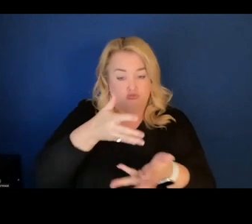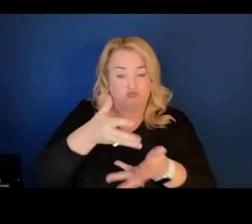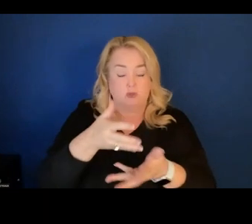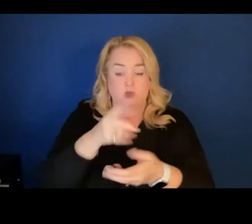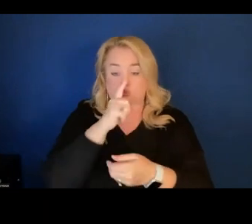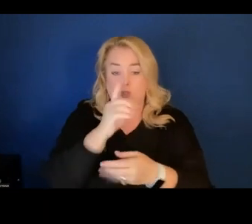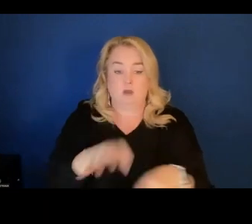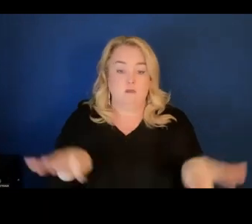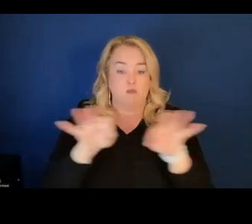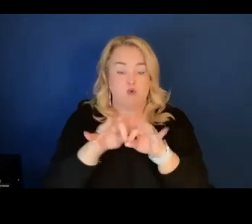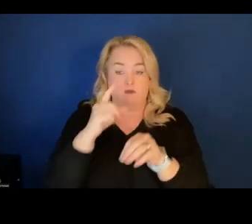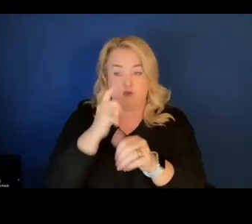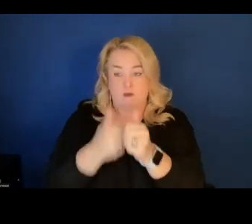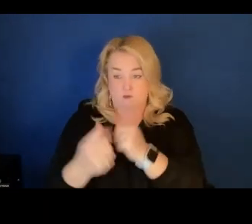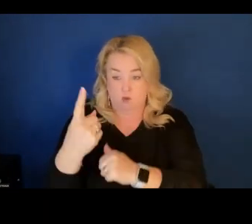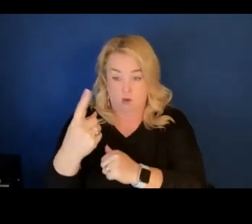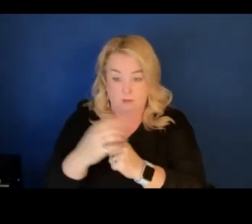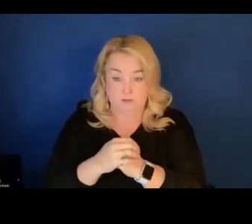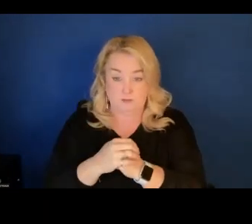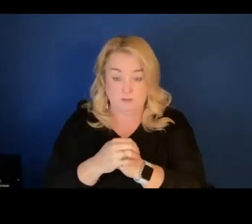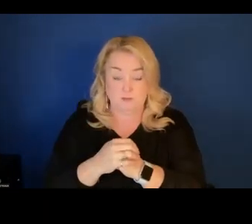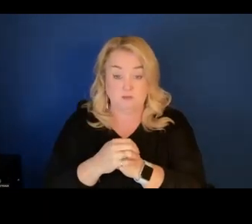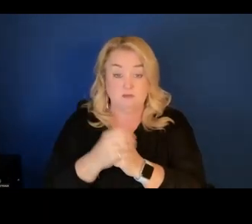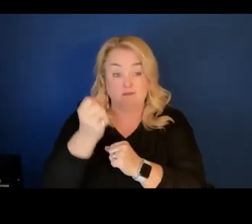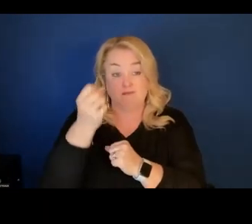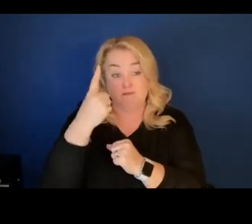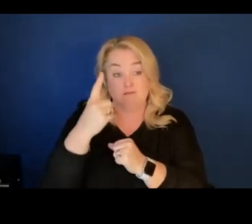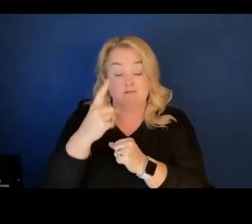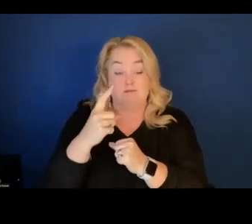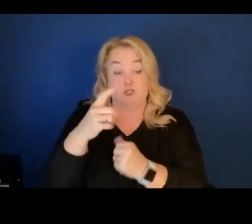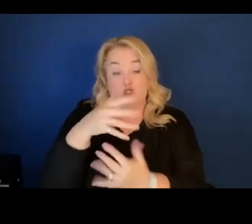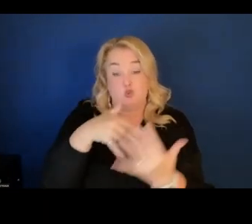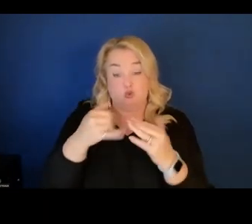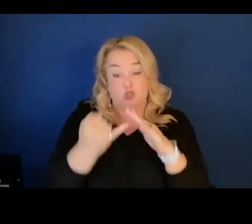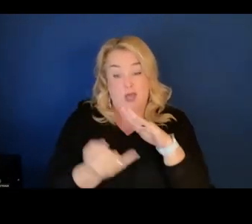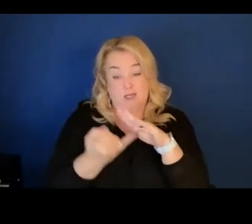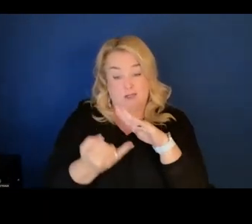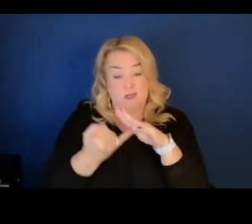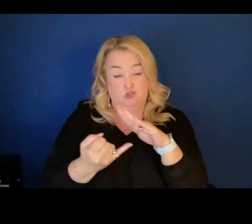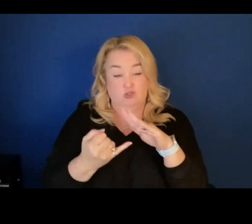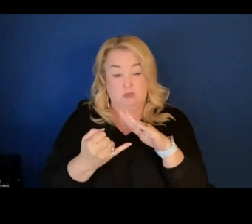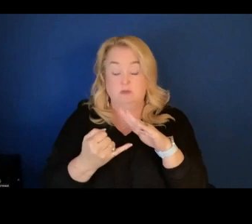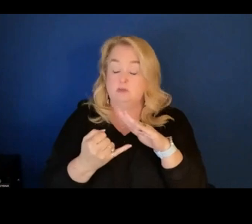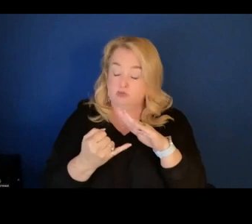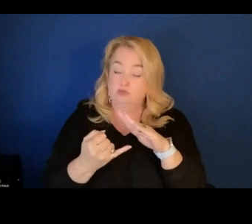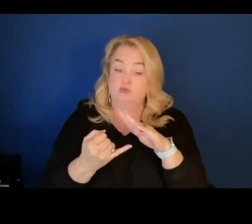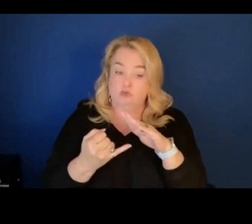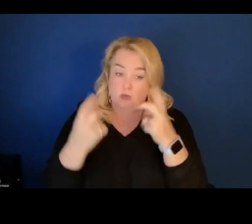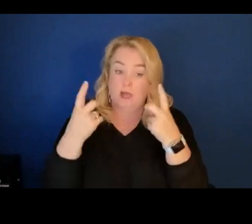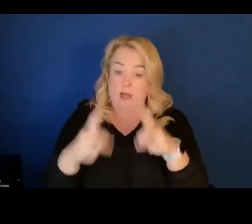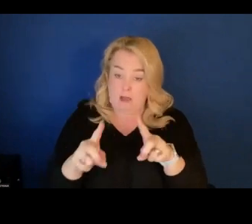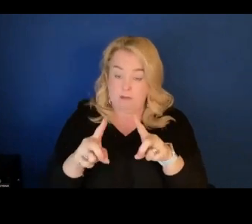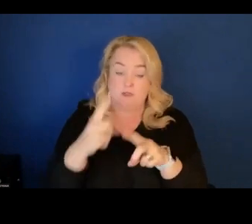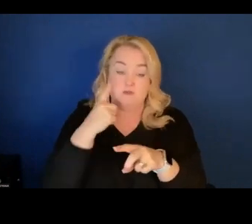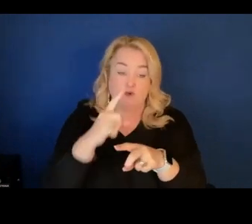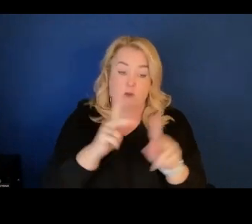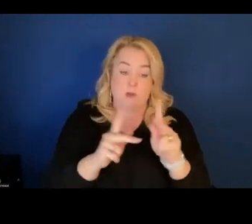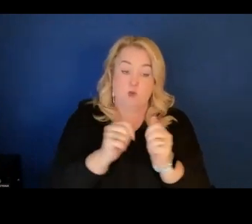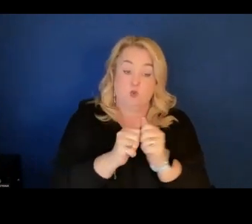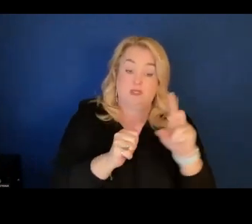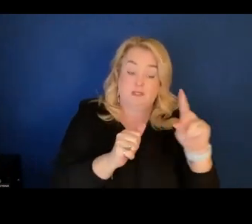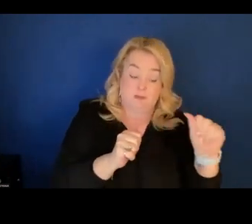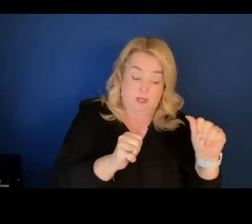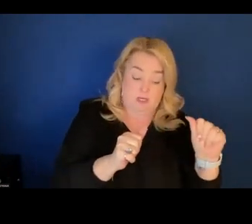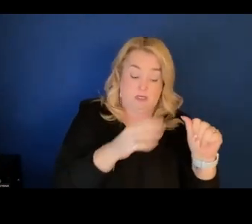for everyone. And unfortunately, social isolation is far too common both for people with